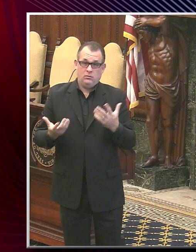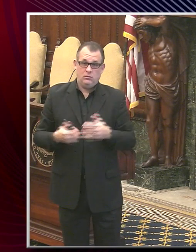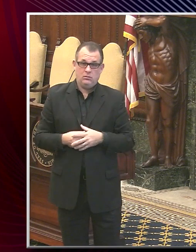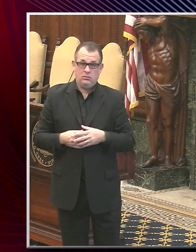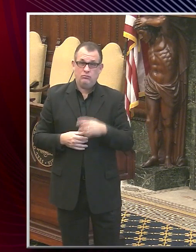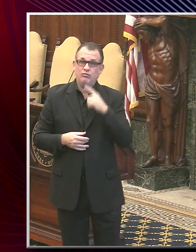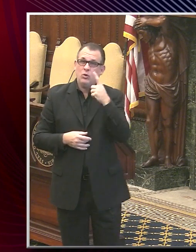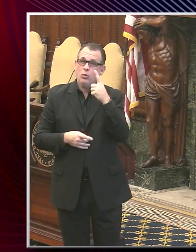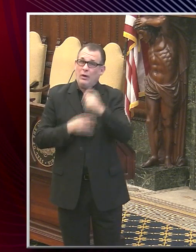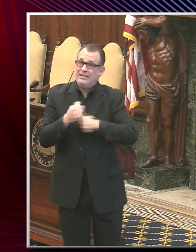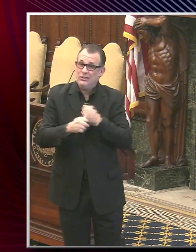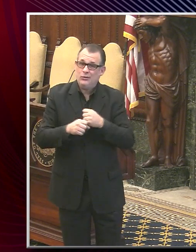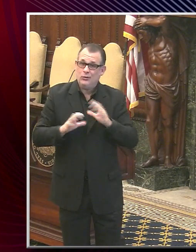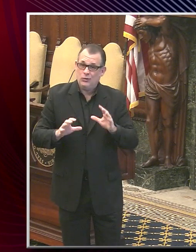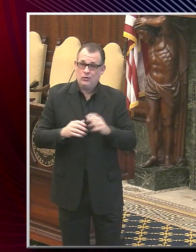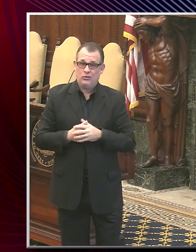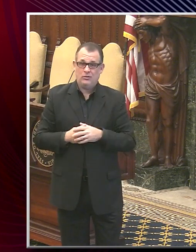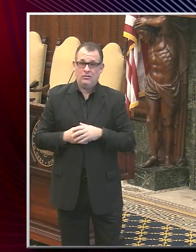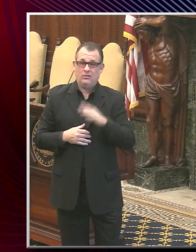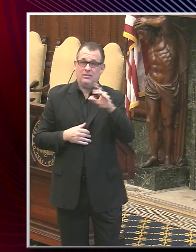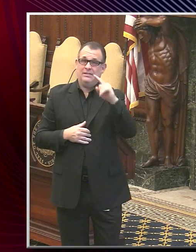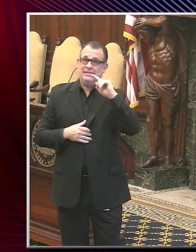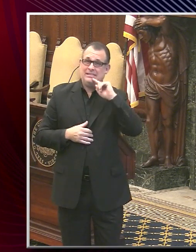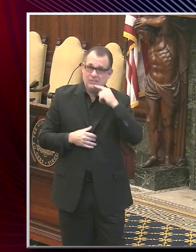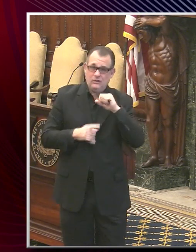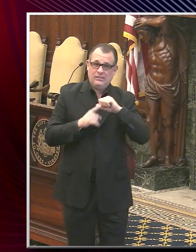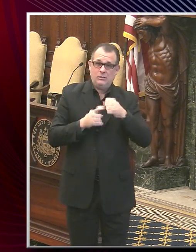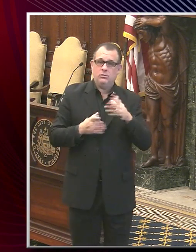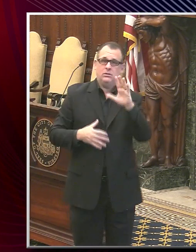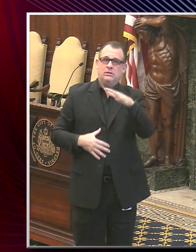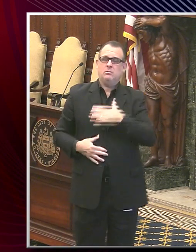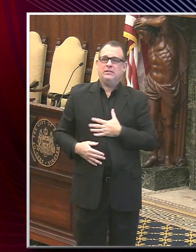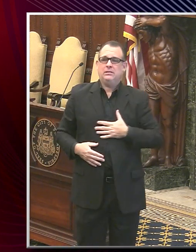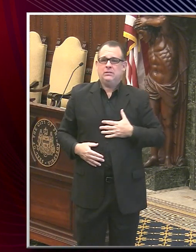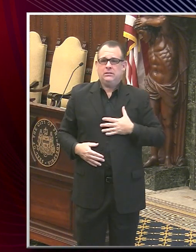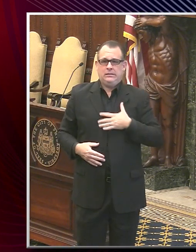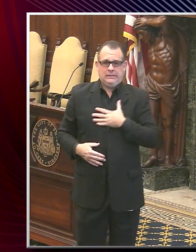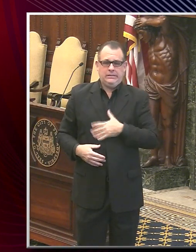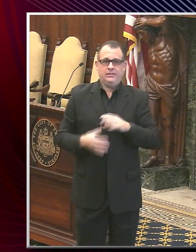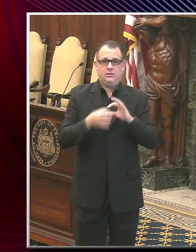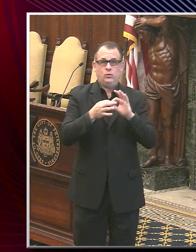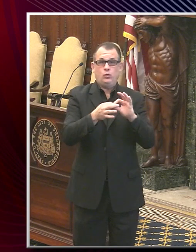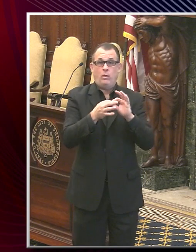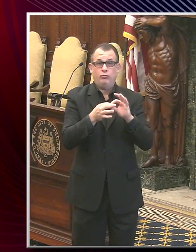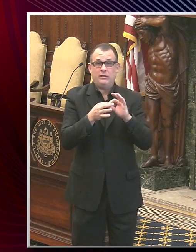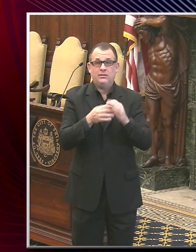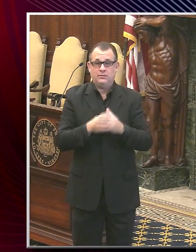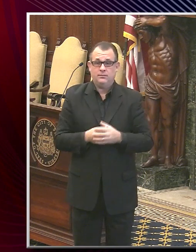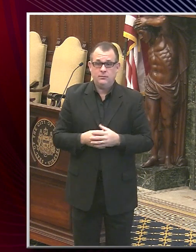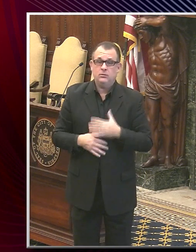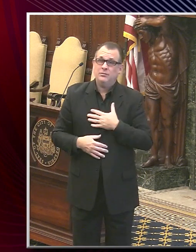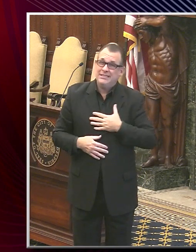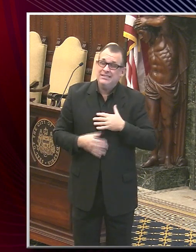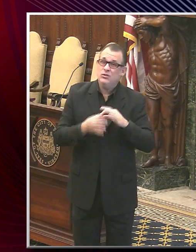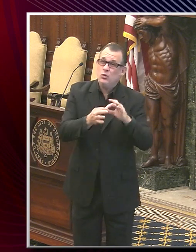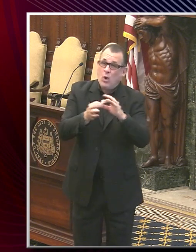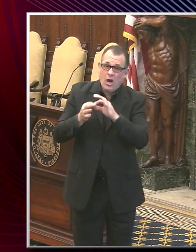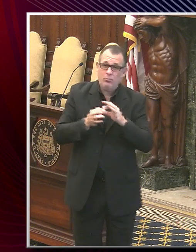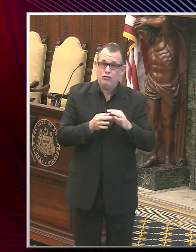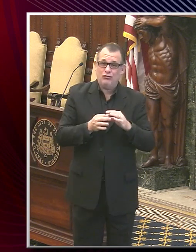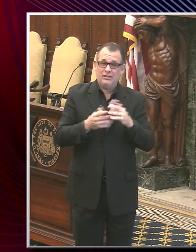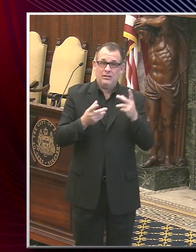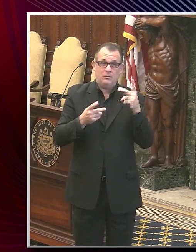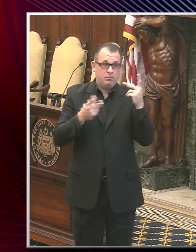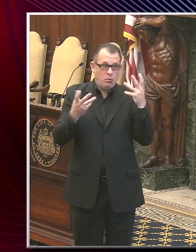in a very severe situation that we're asking people to cooperate. And I like to go out too, but